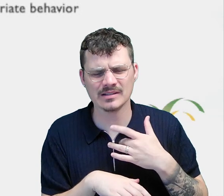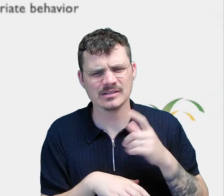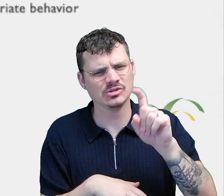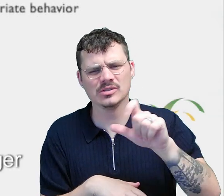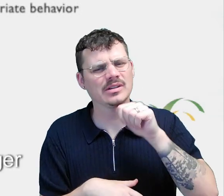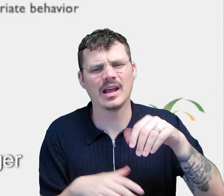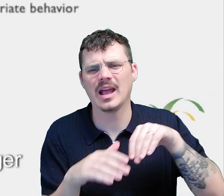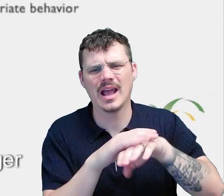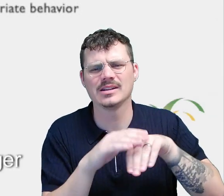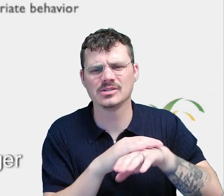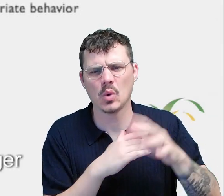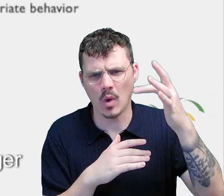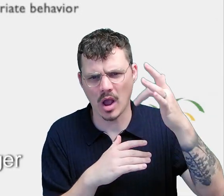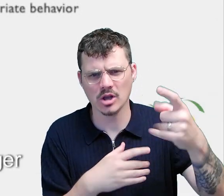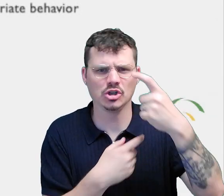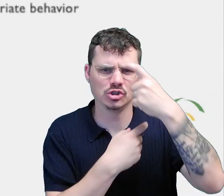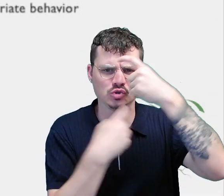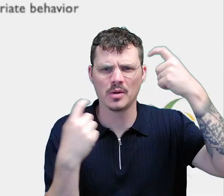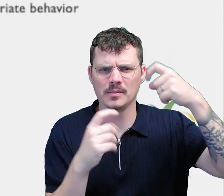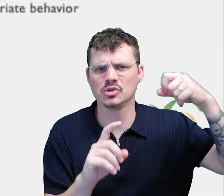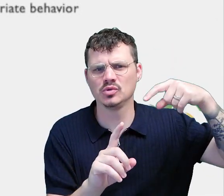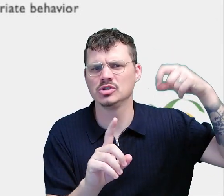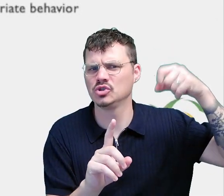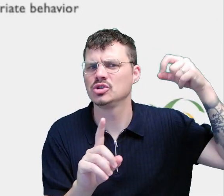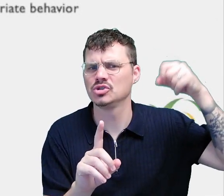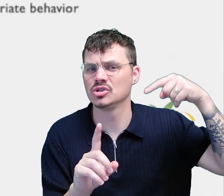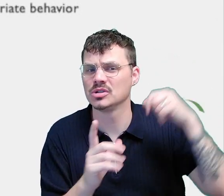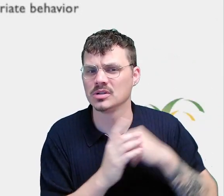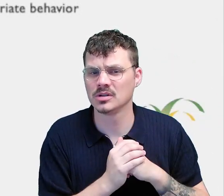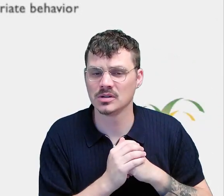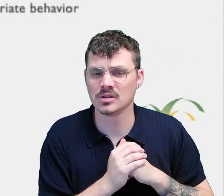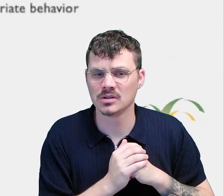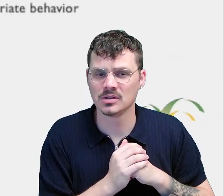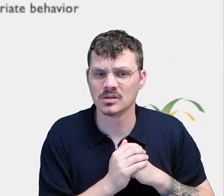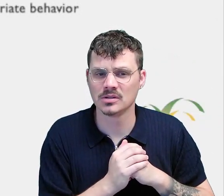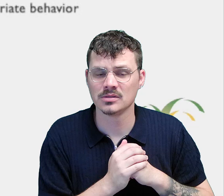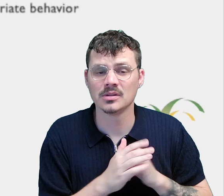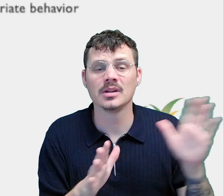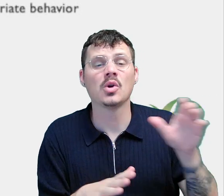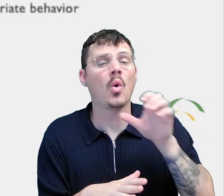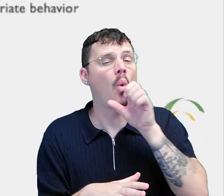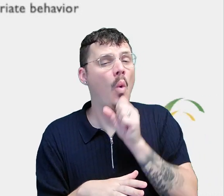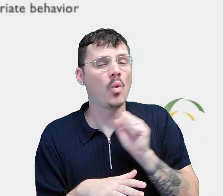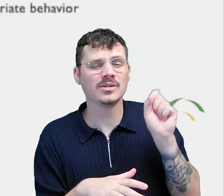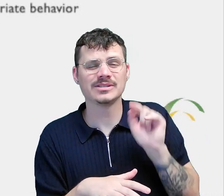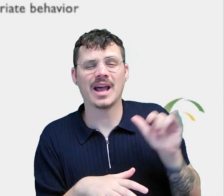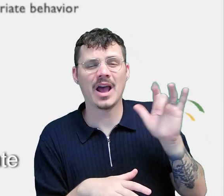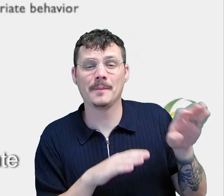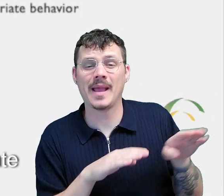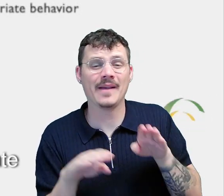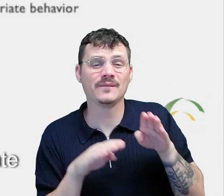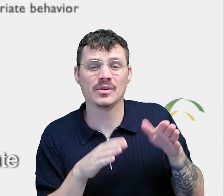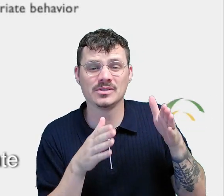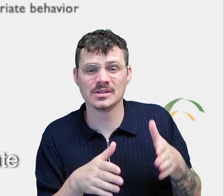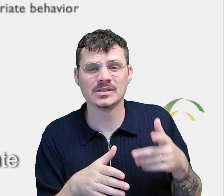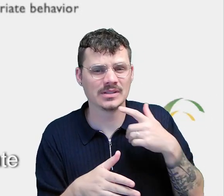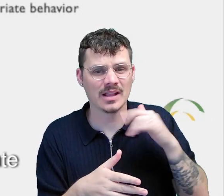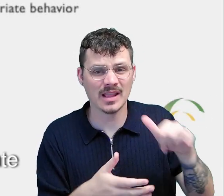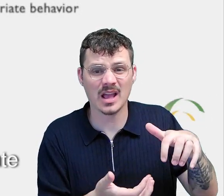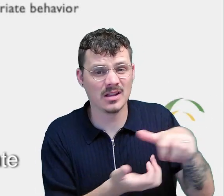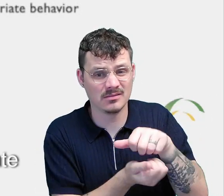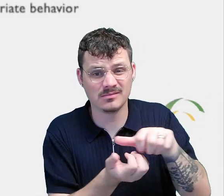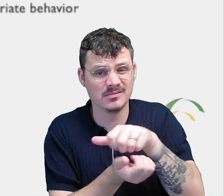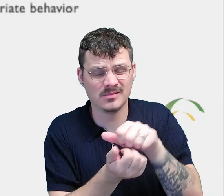access because of the obvious trauma trigger issues. The old-style behaviorist said the destructiveness was